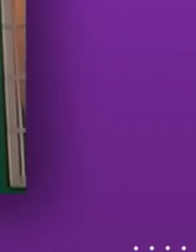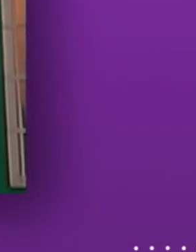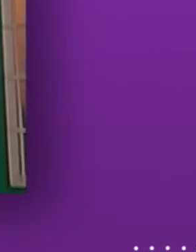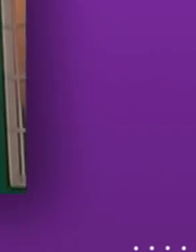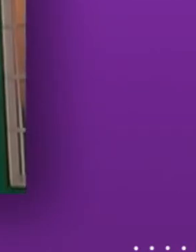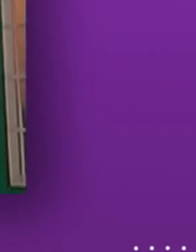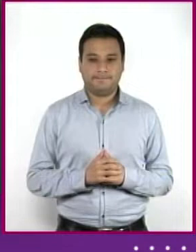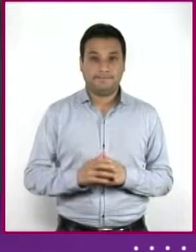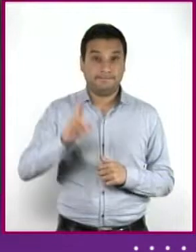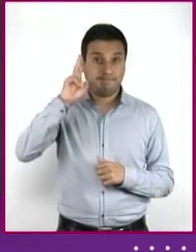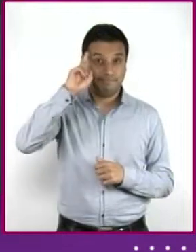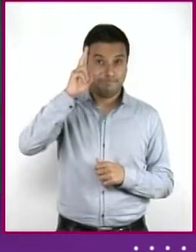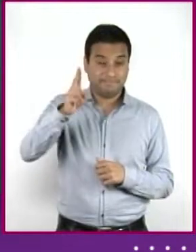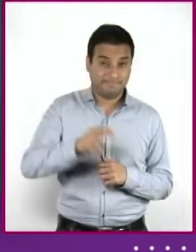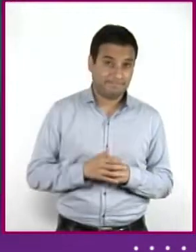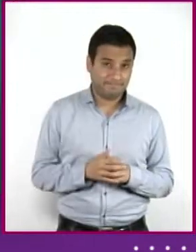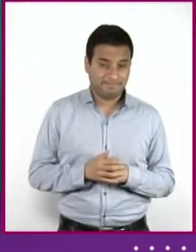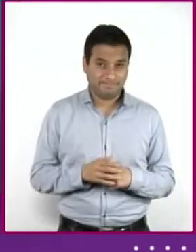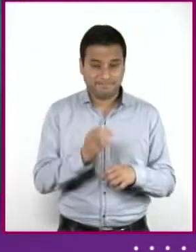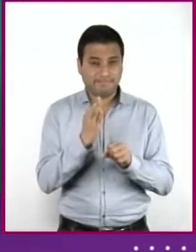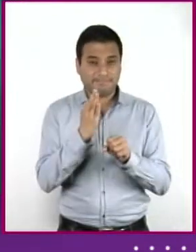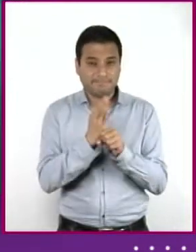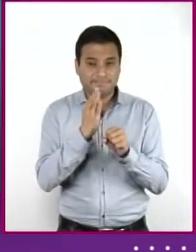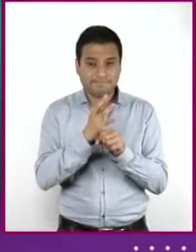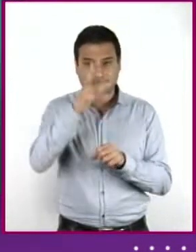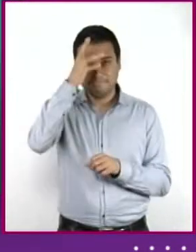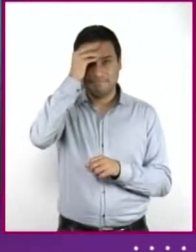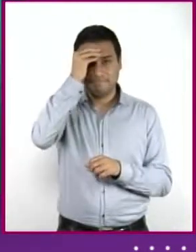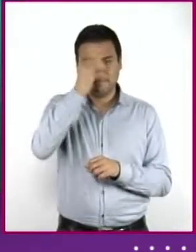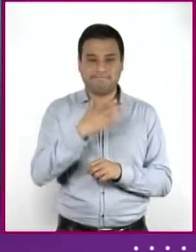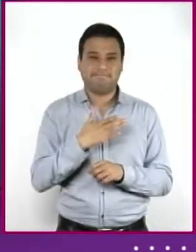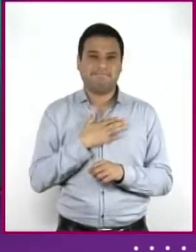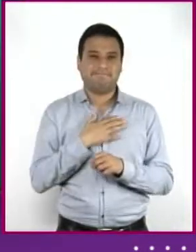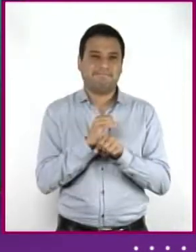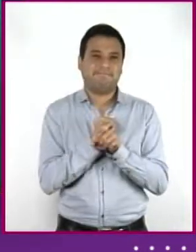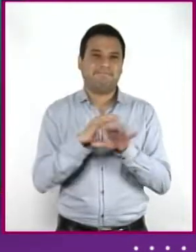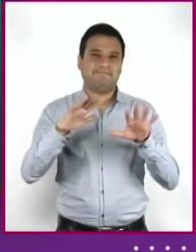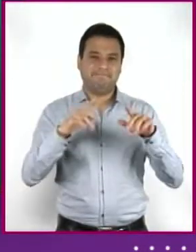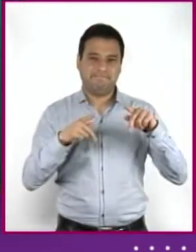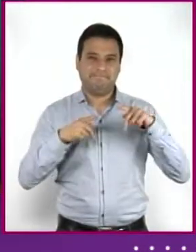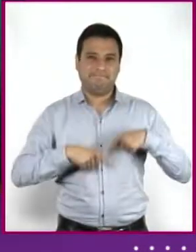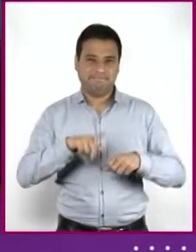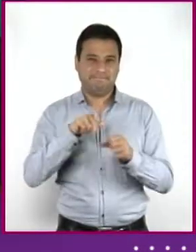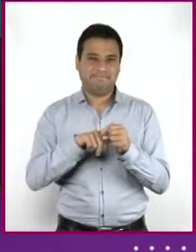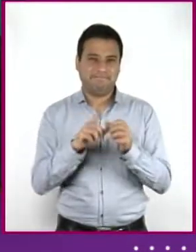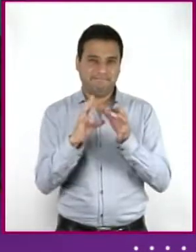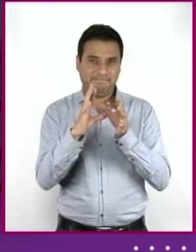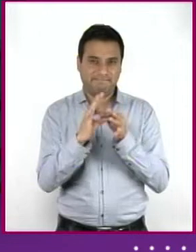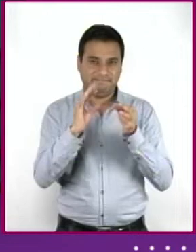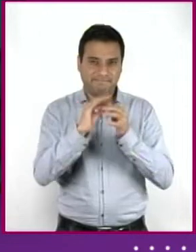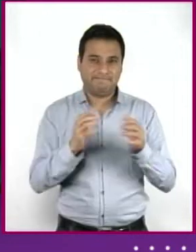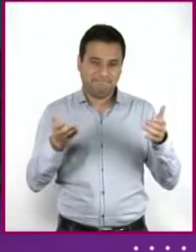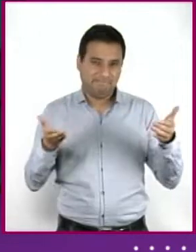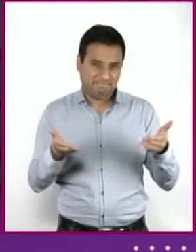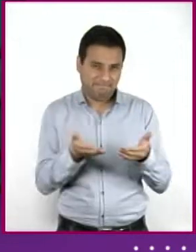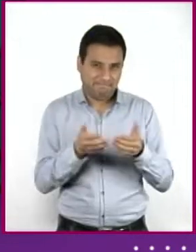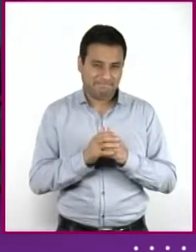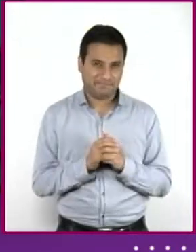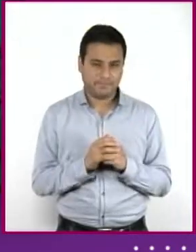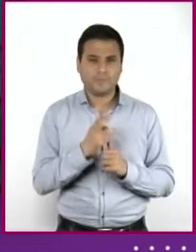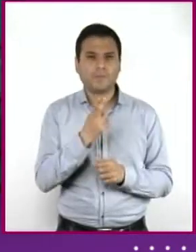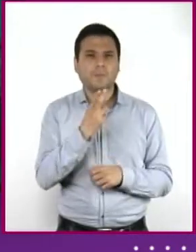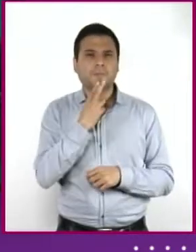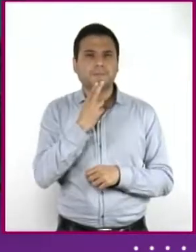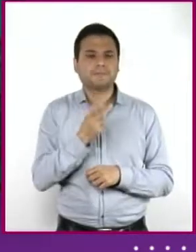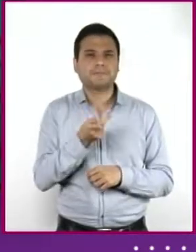Amigos, hoy aprendimos a dar información personal con el propósito de presentarnos con otras personas. Y usamos las